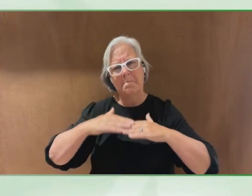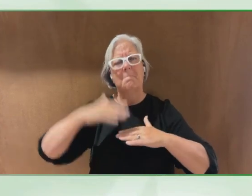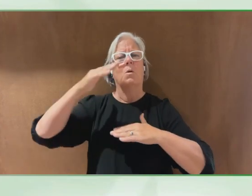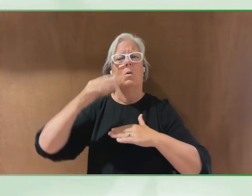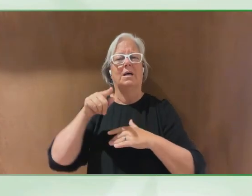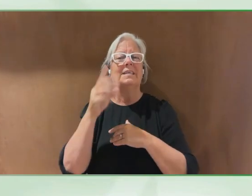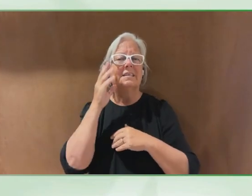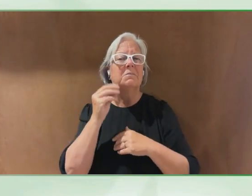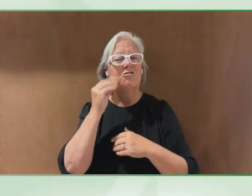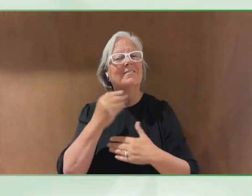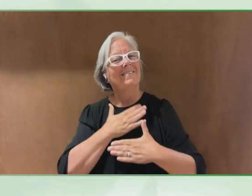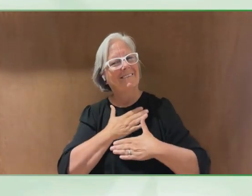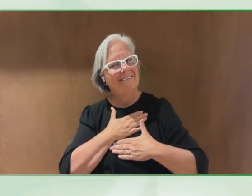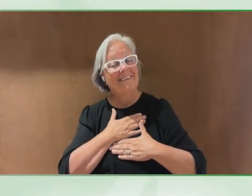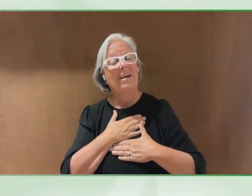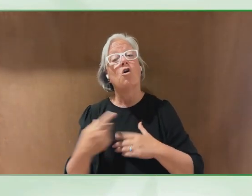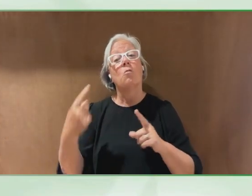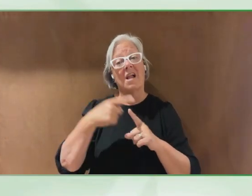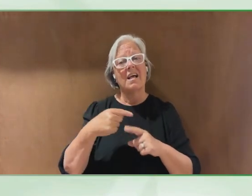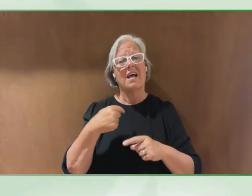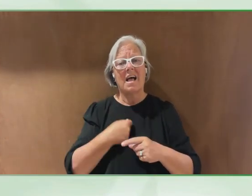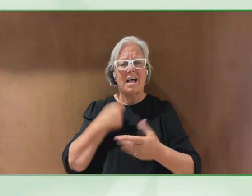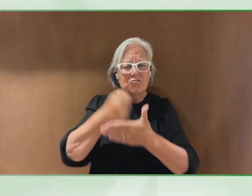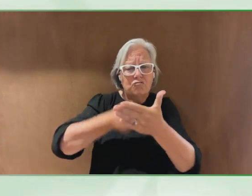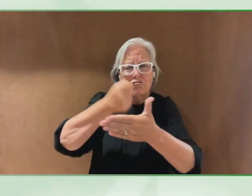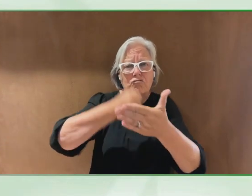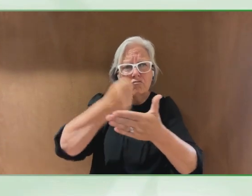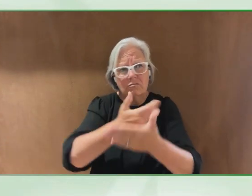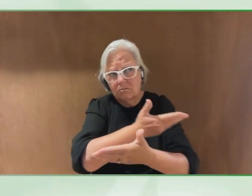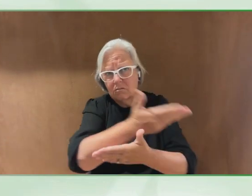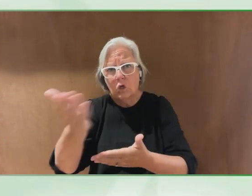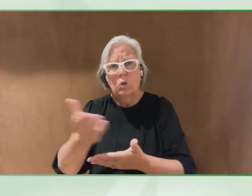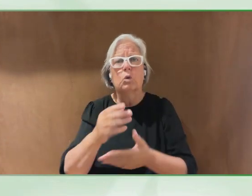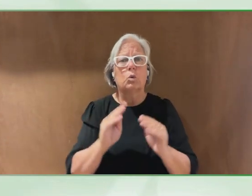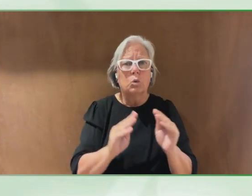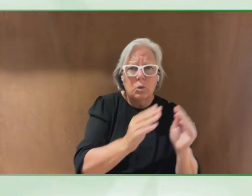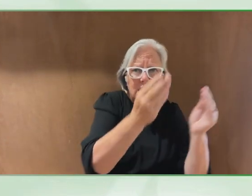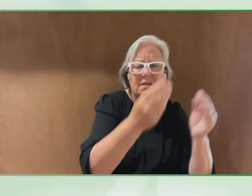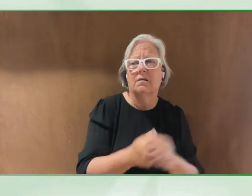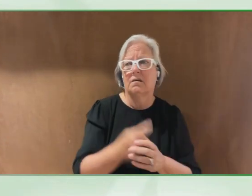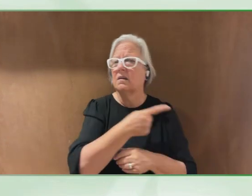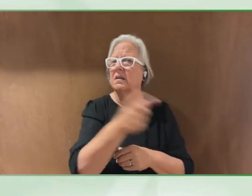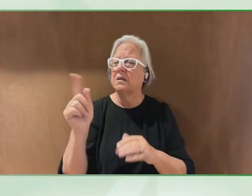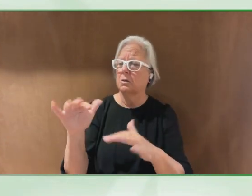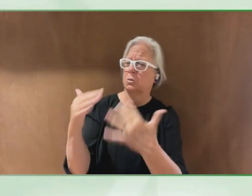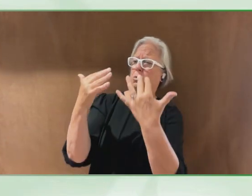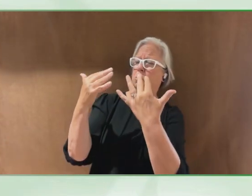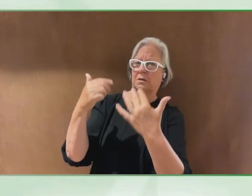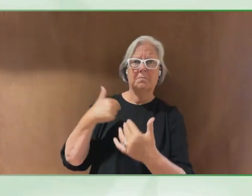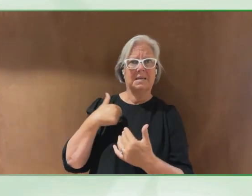an advocate. I advocate for youth in my community. People look to me as an advocate and as a leader.